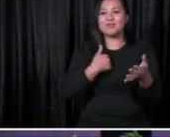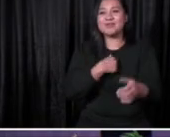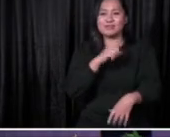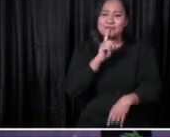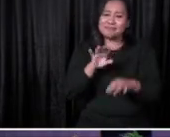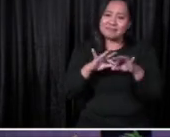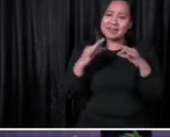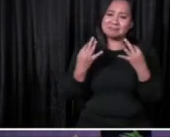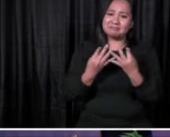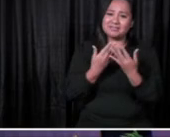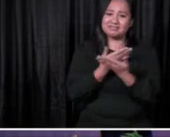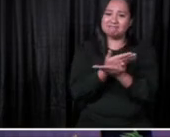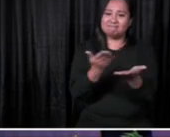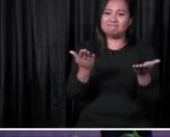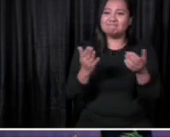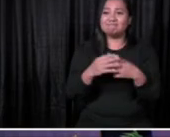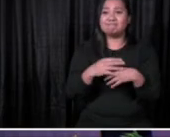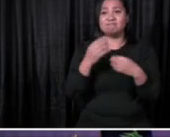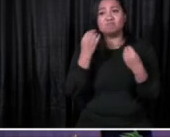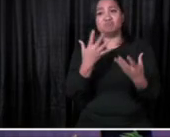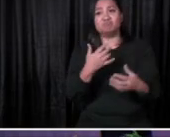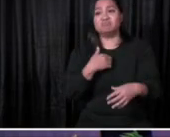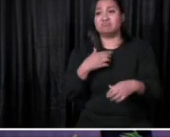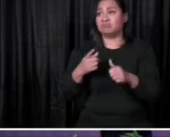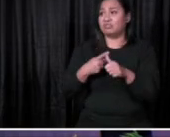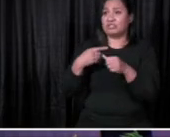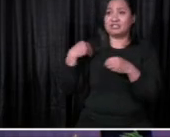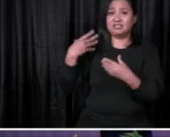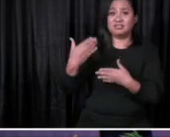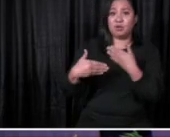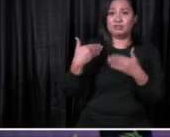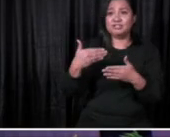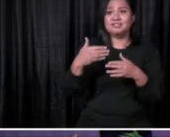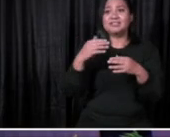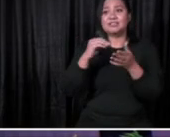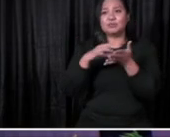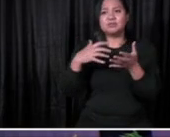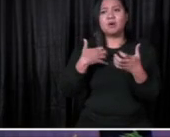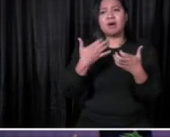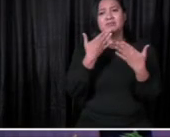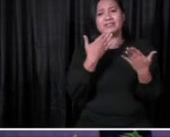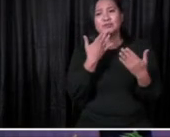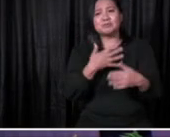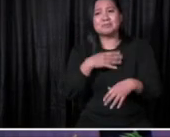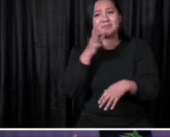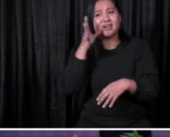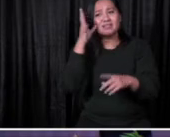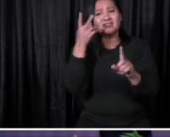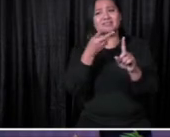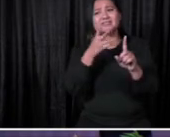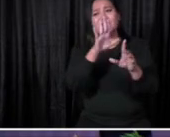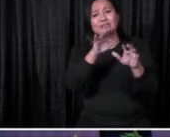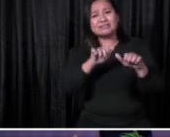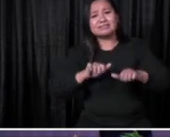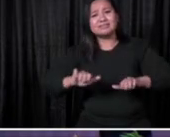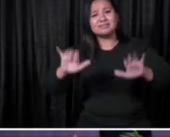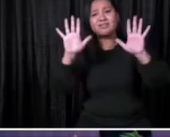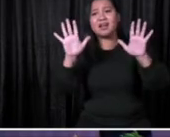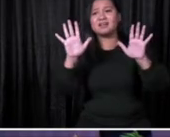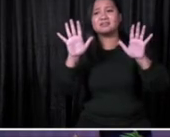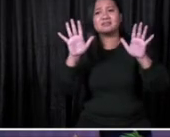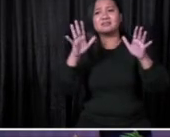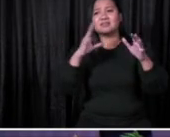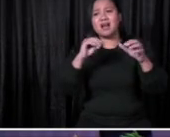As a first-generation student, I would like to thank my parents for their sacrifices as endless